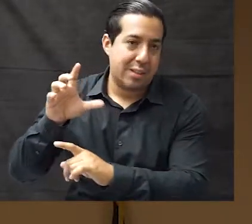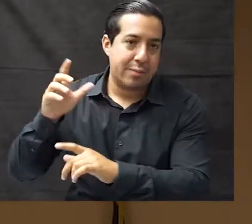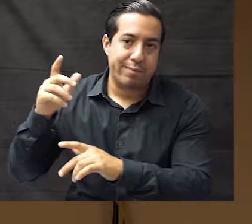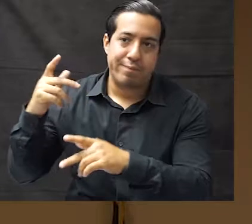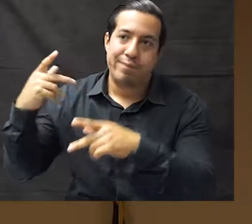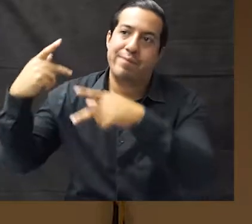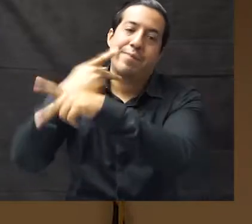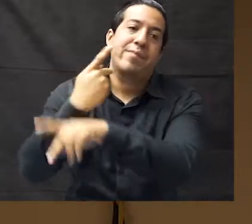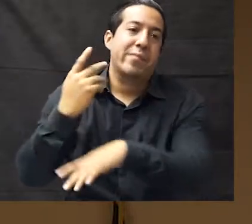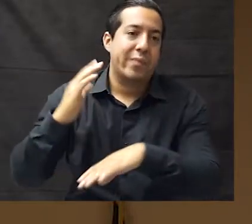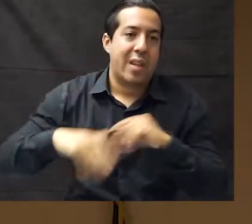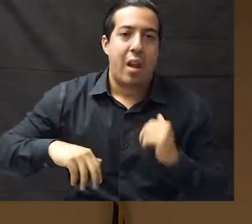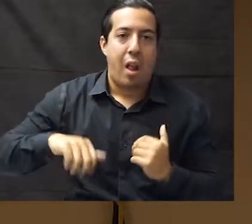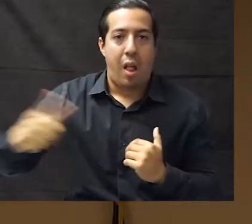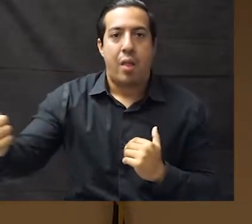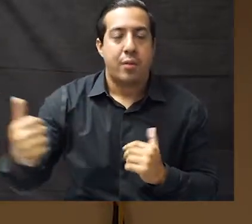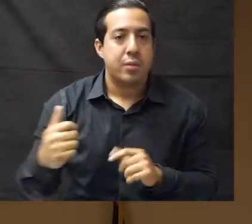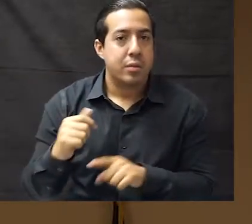Now, it is,